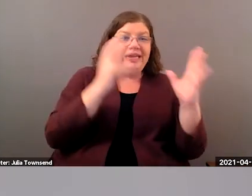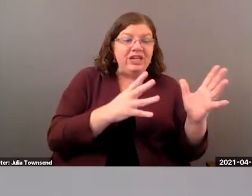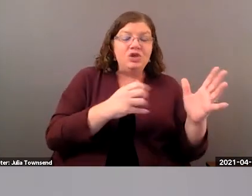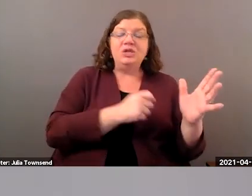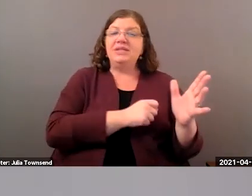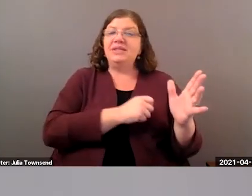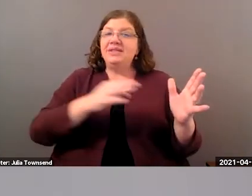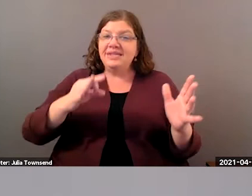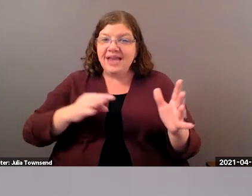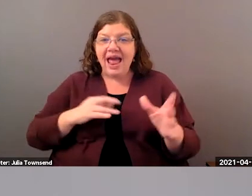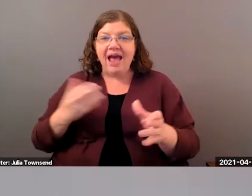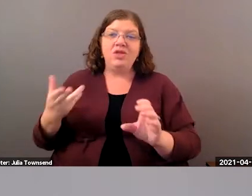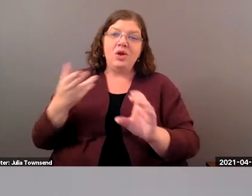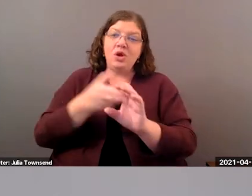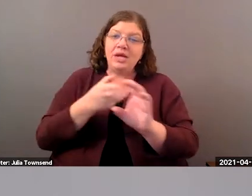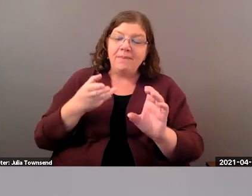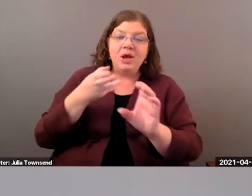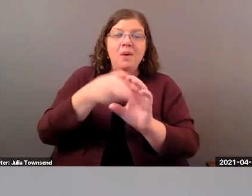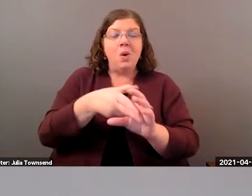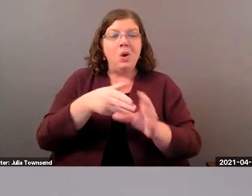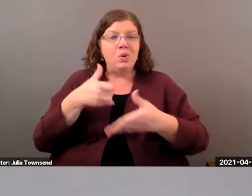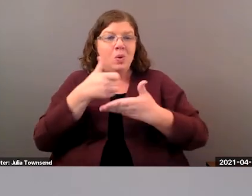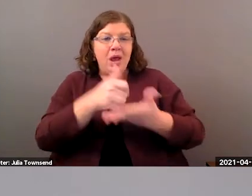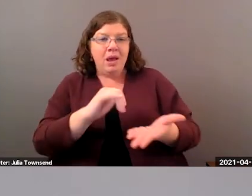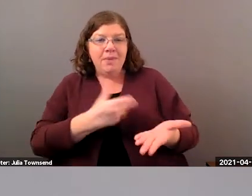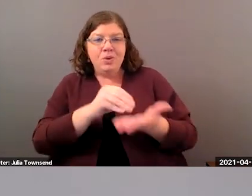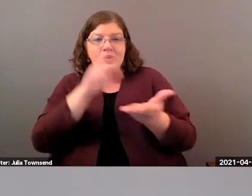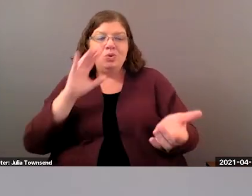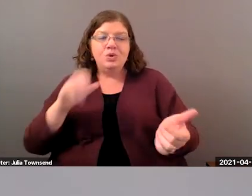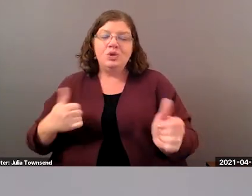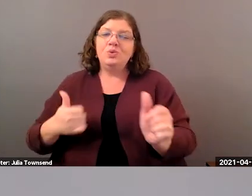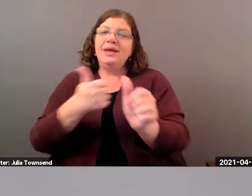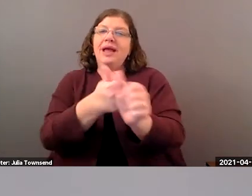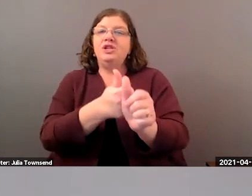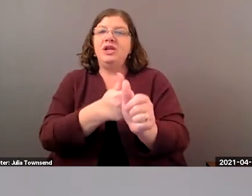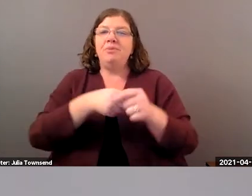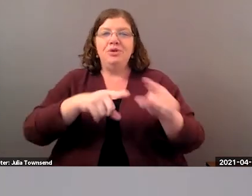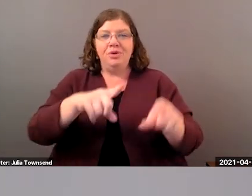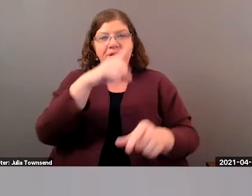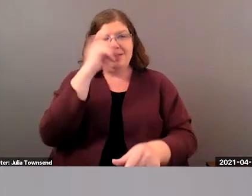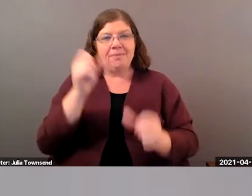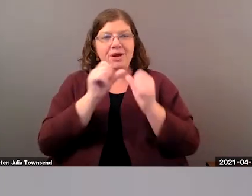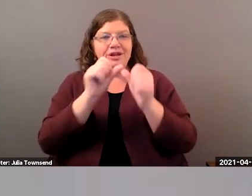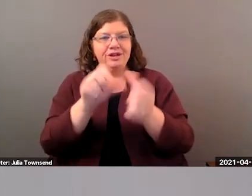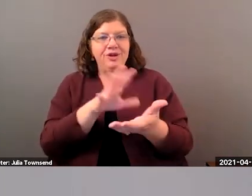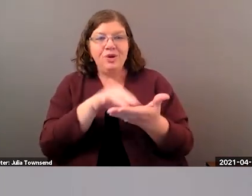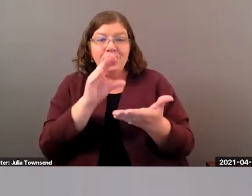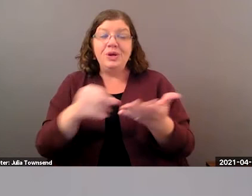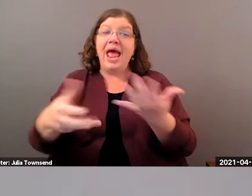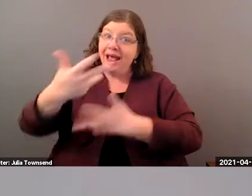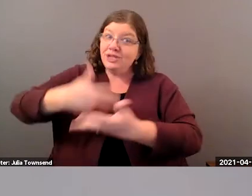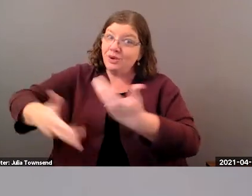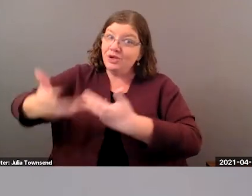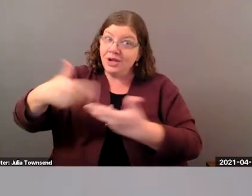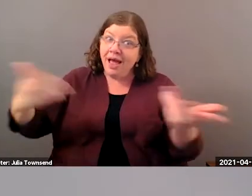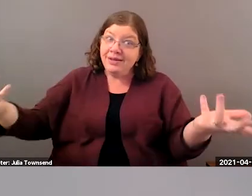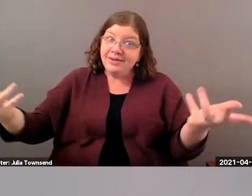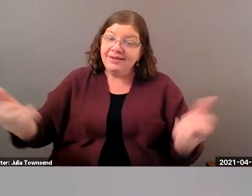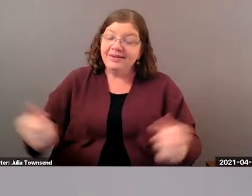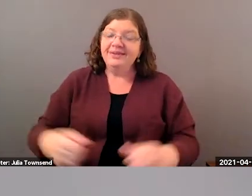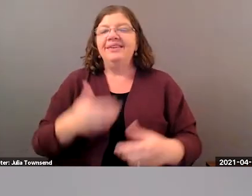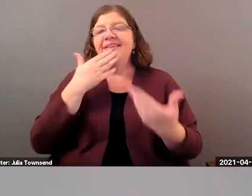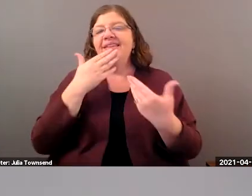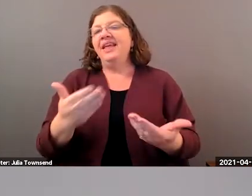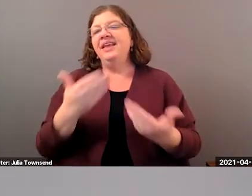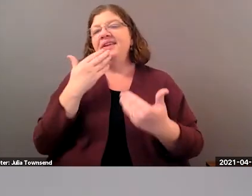that are coming on board and helping our students catch up this summer and continue their learning and socializing. Hello, thank